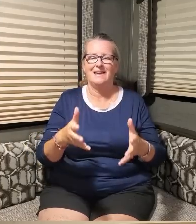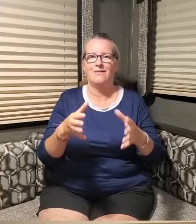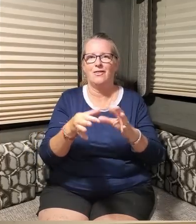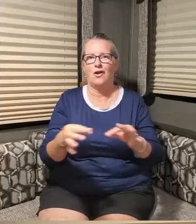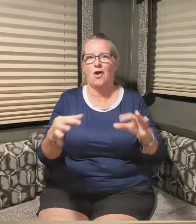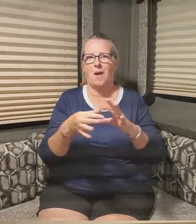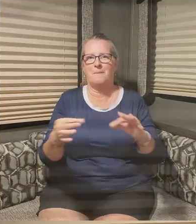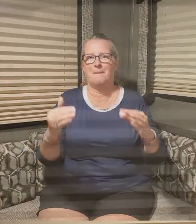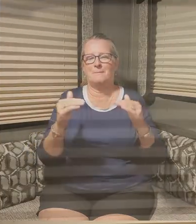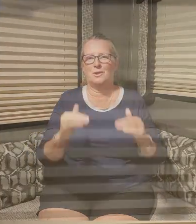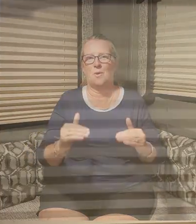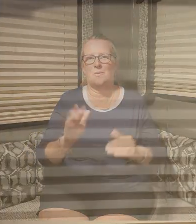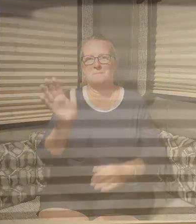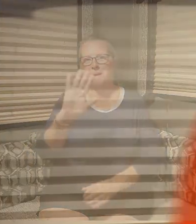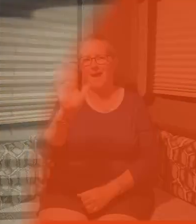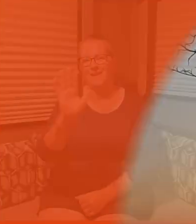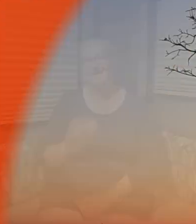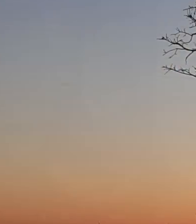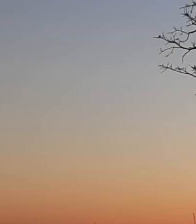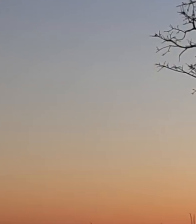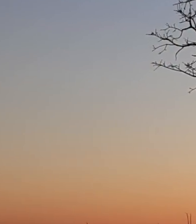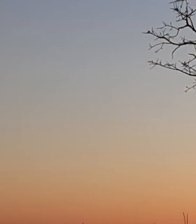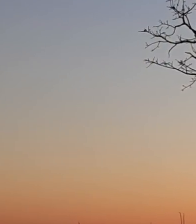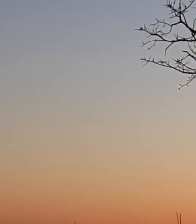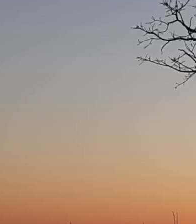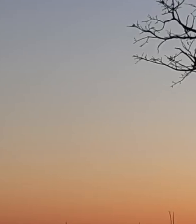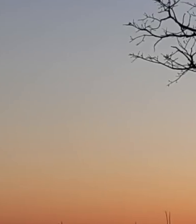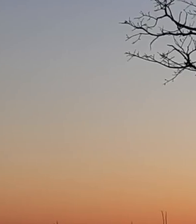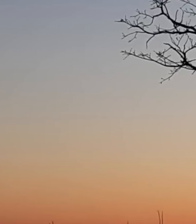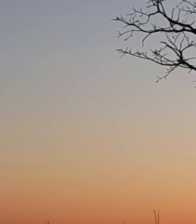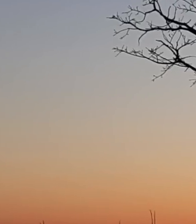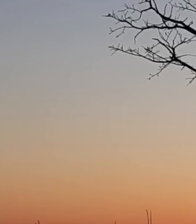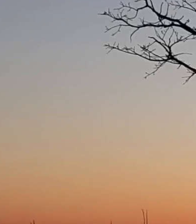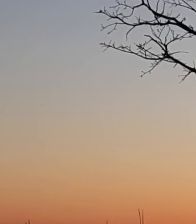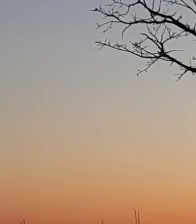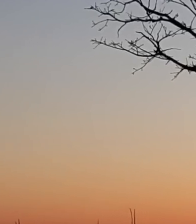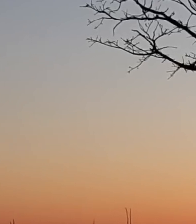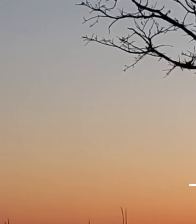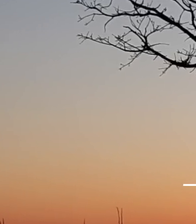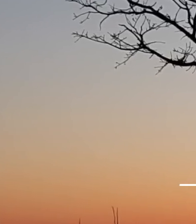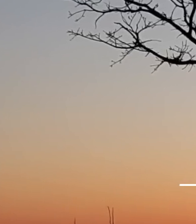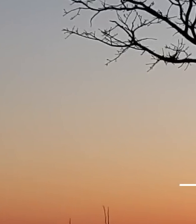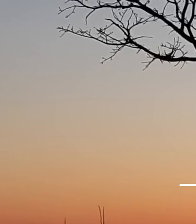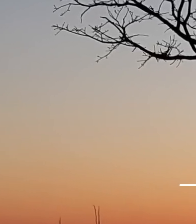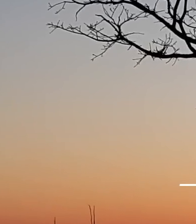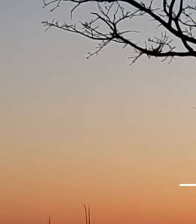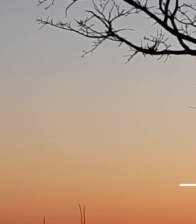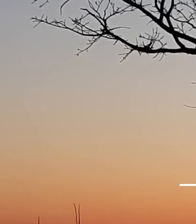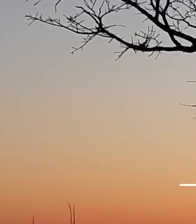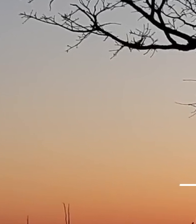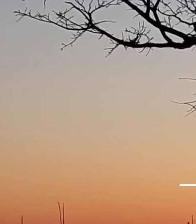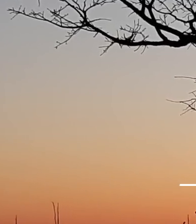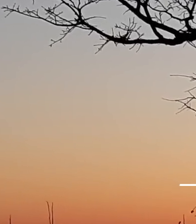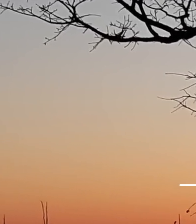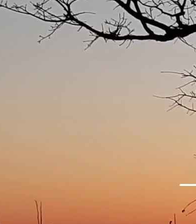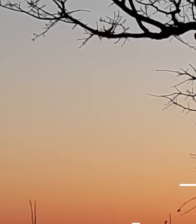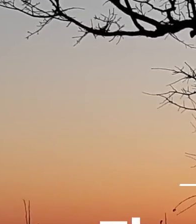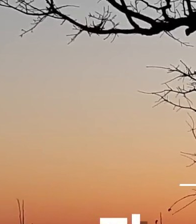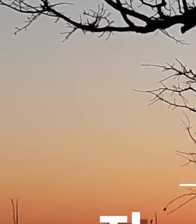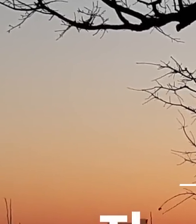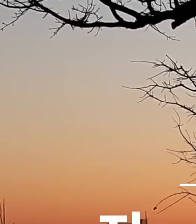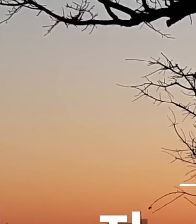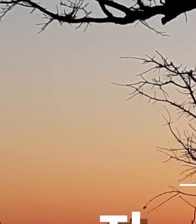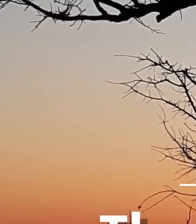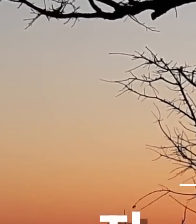comment. Leave a comment below. Bye. All right, that about does it. Thanks for watching the video. Hey,